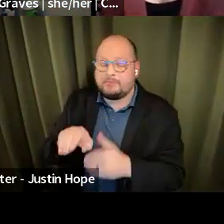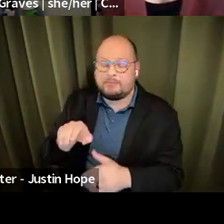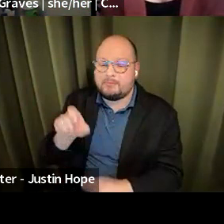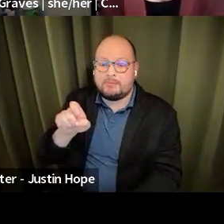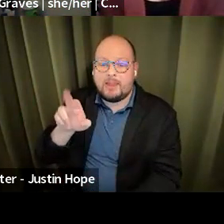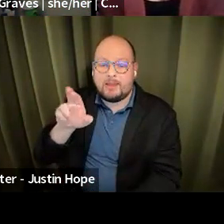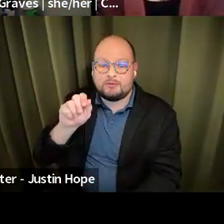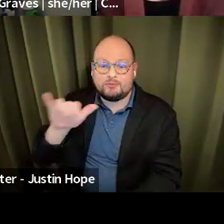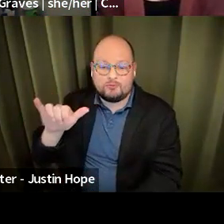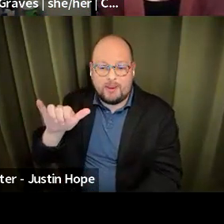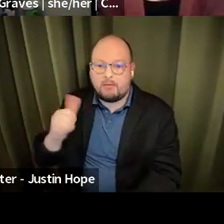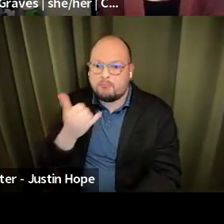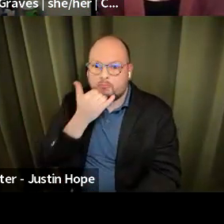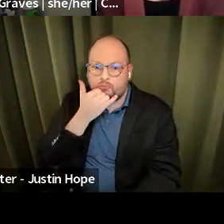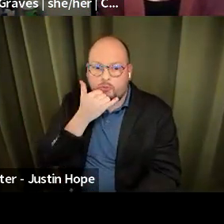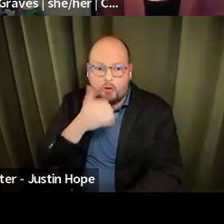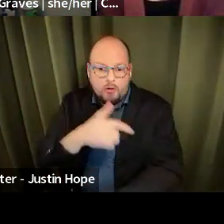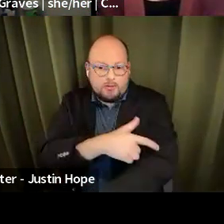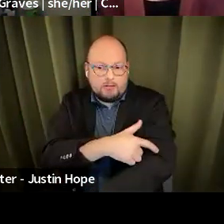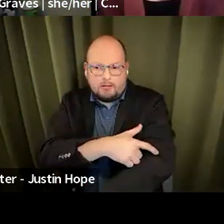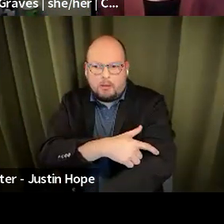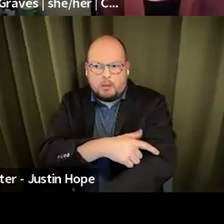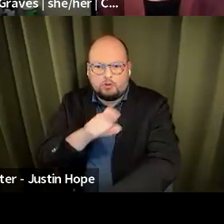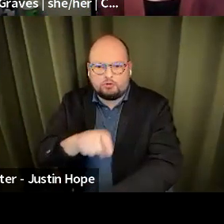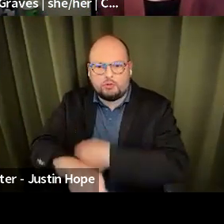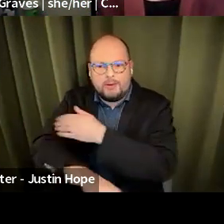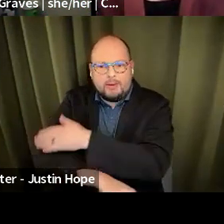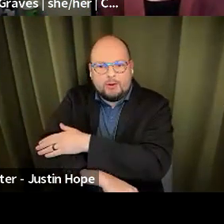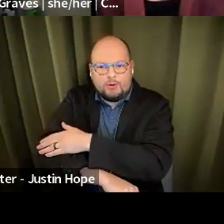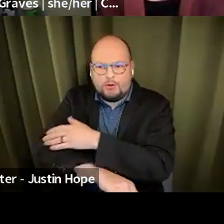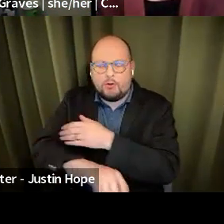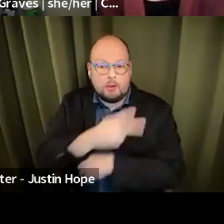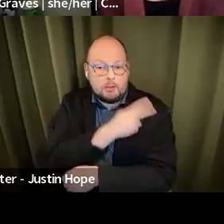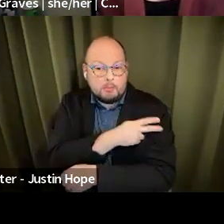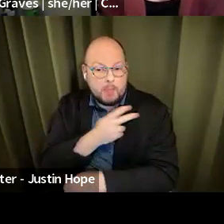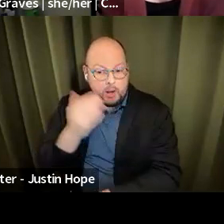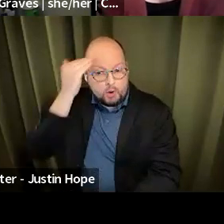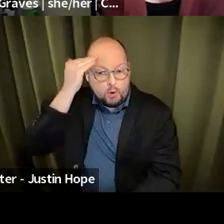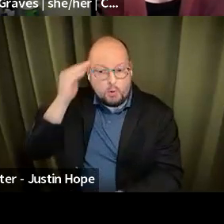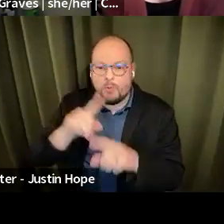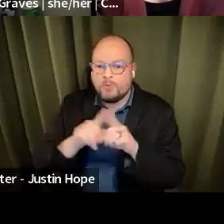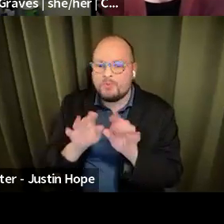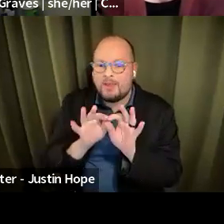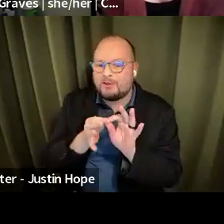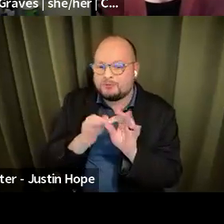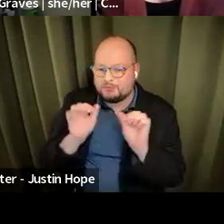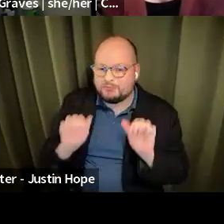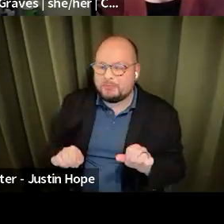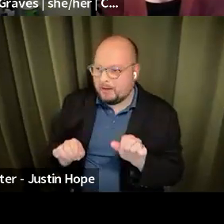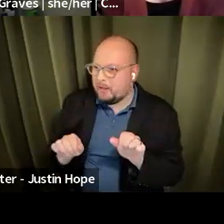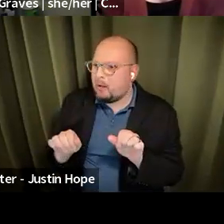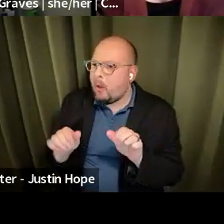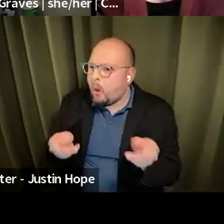because that's what the electronic order says. But the patient knows better. And with the assistance of the interpreter, they can clarify that